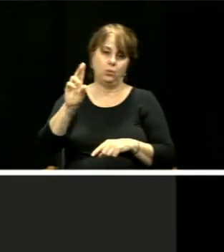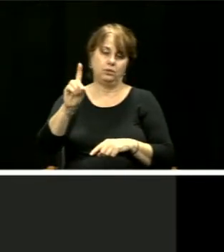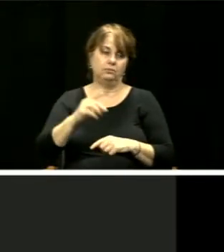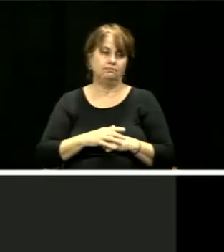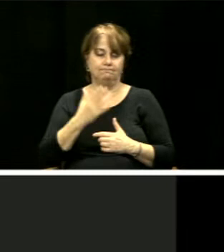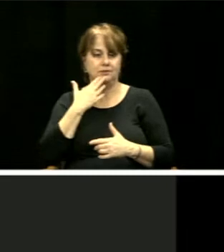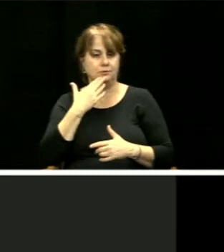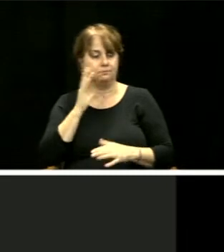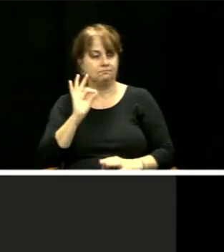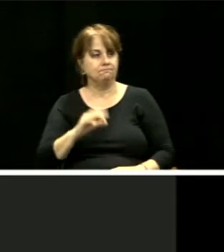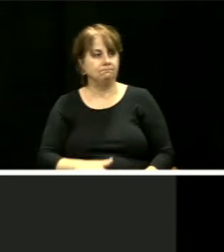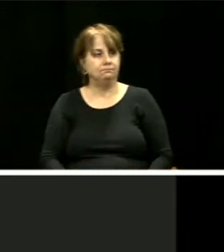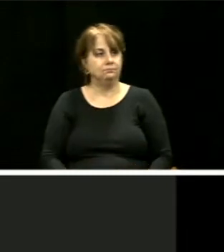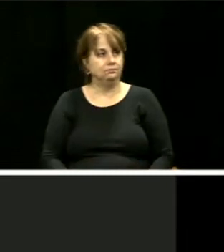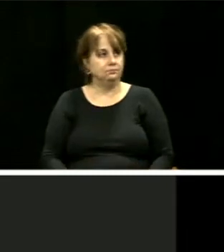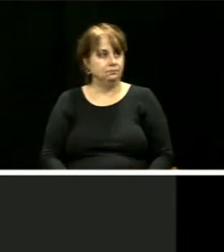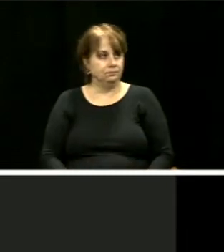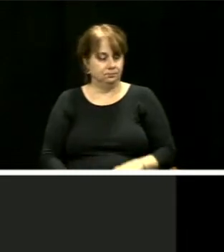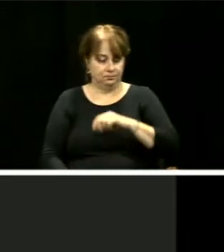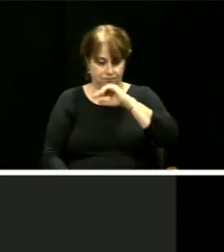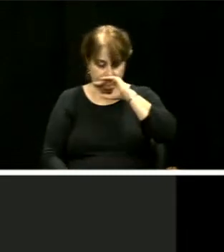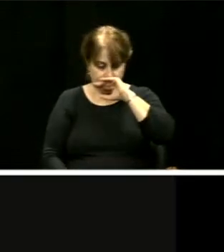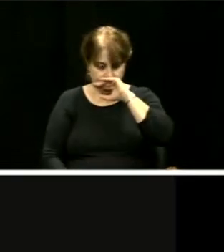Thank you. Thank you.